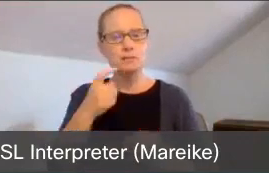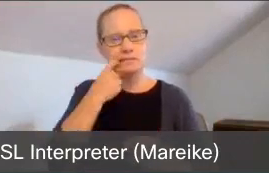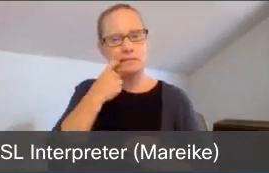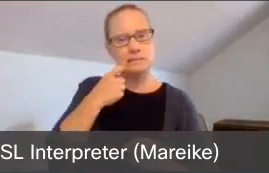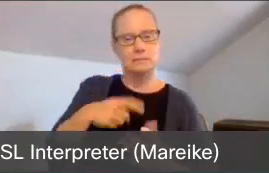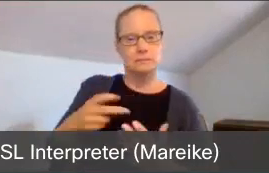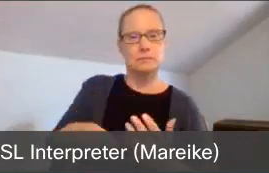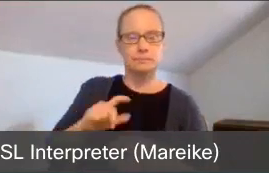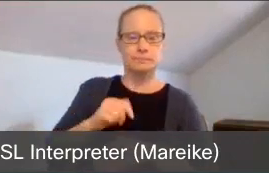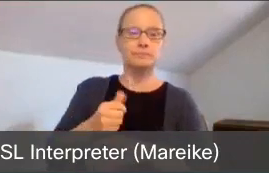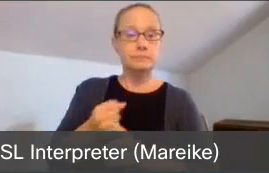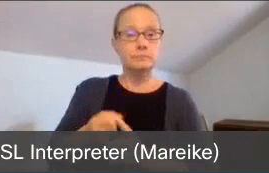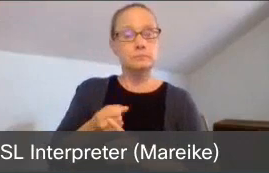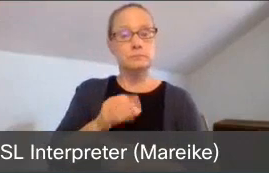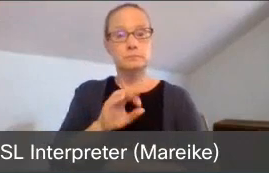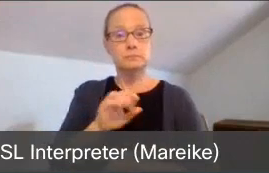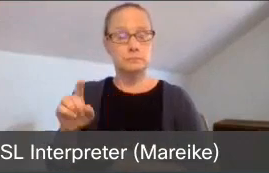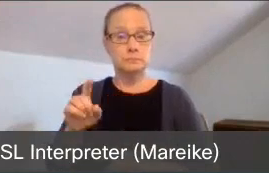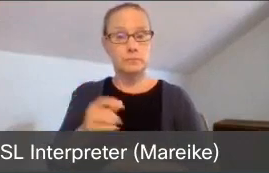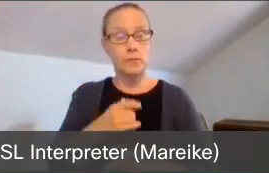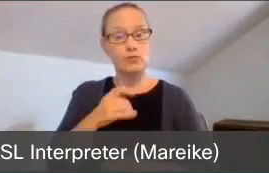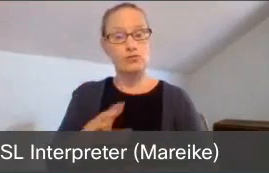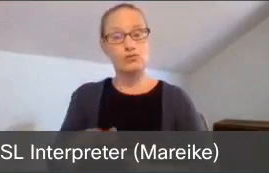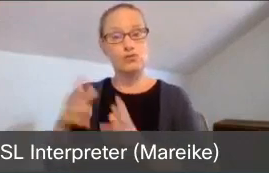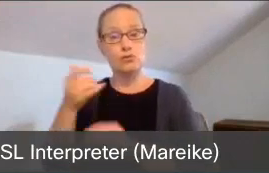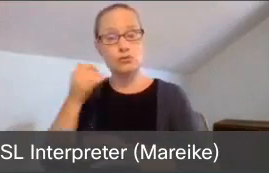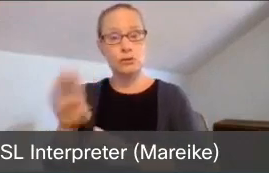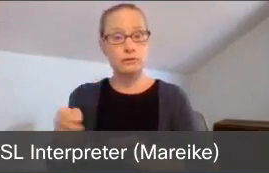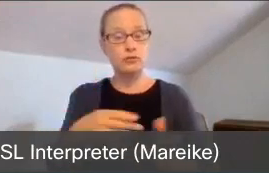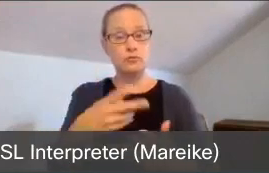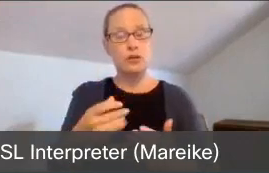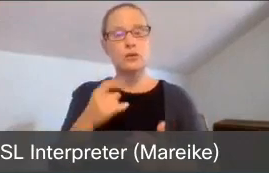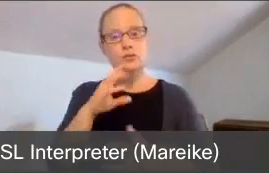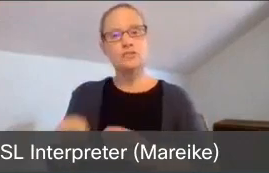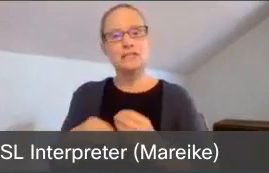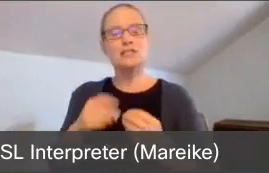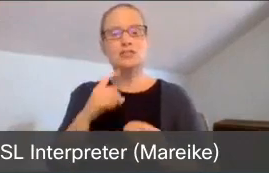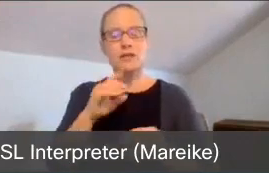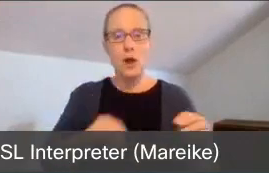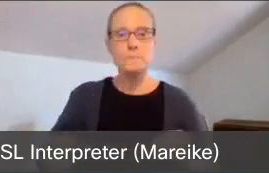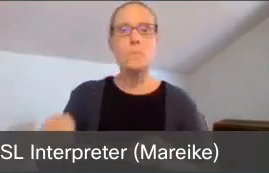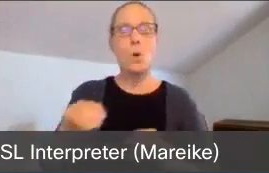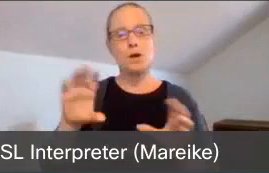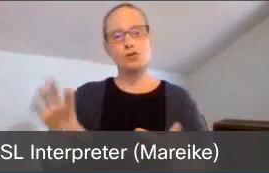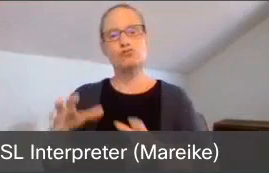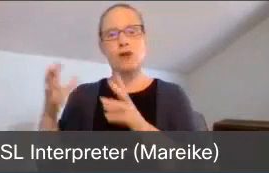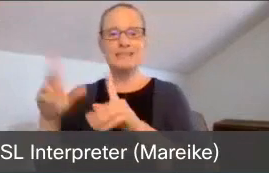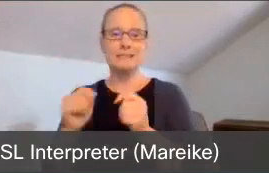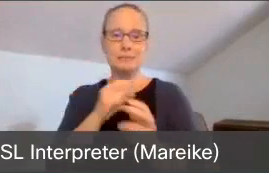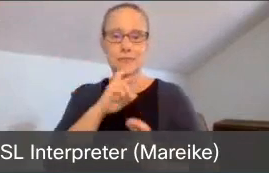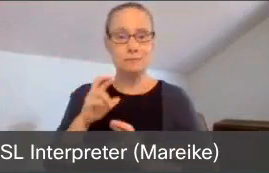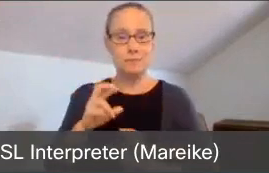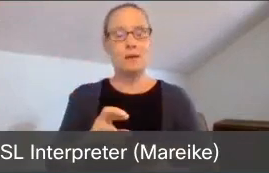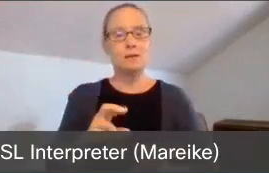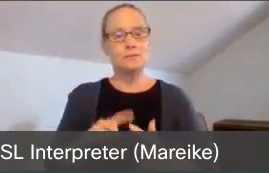911 crisis call diversion project, which is the addition of our mobile rapid response group to the project, which is